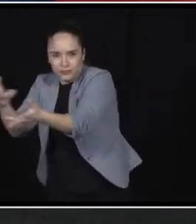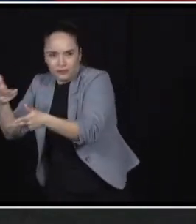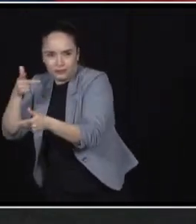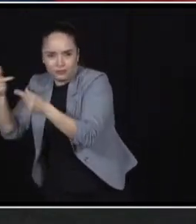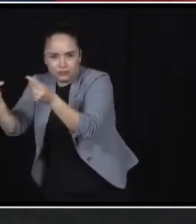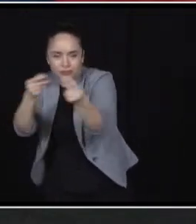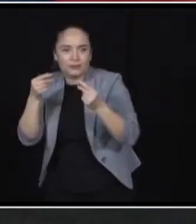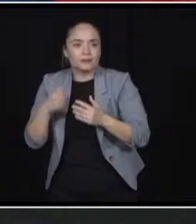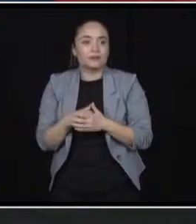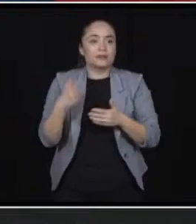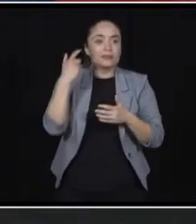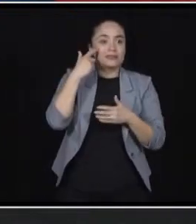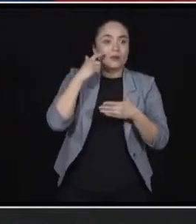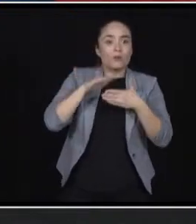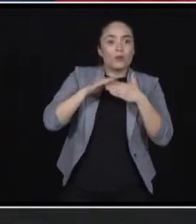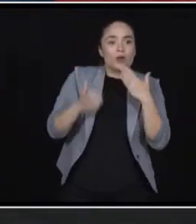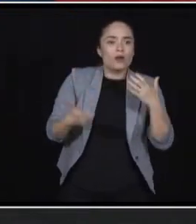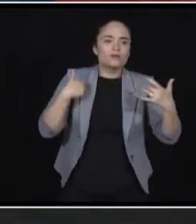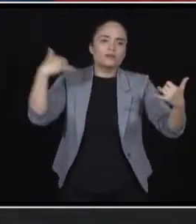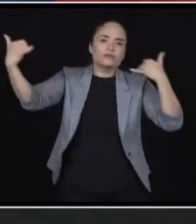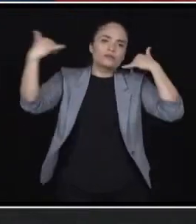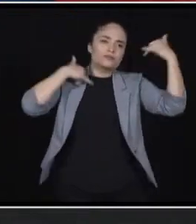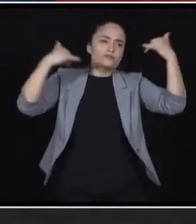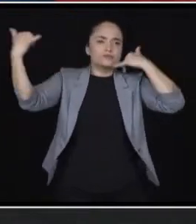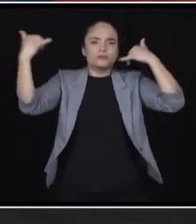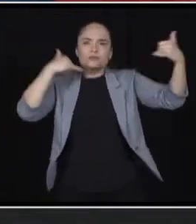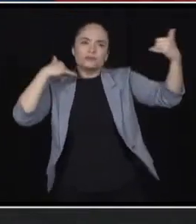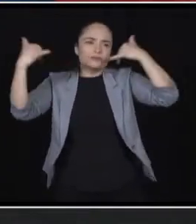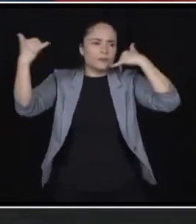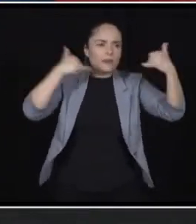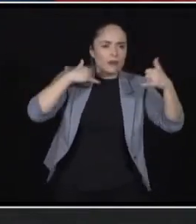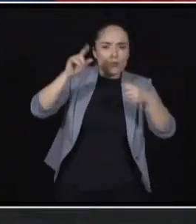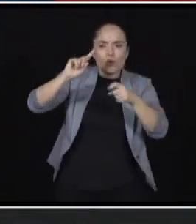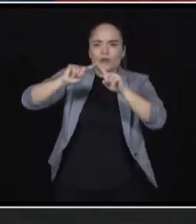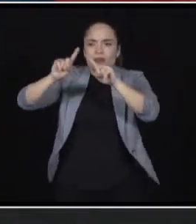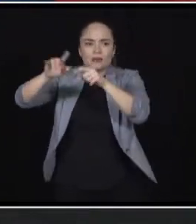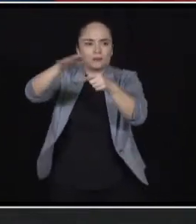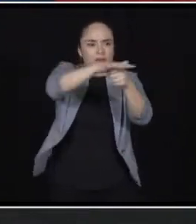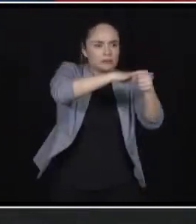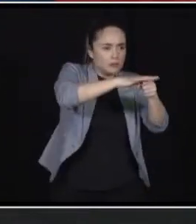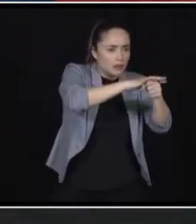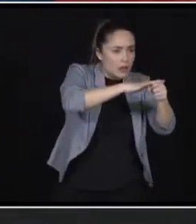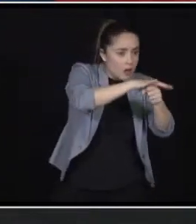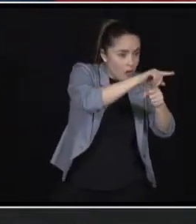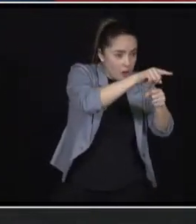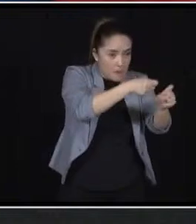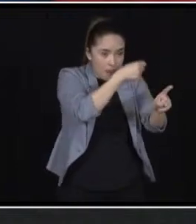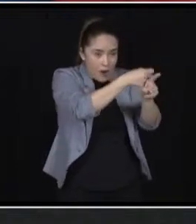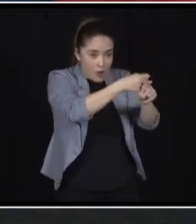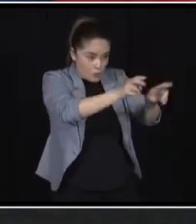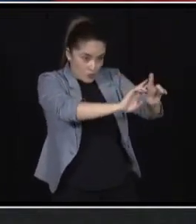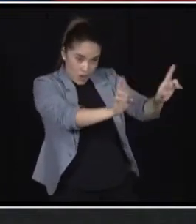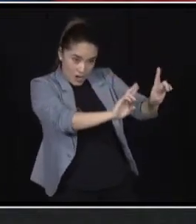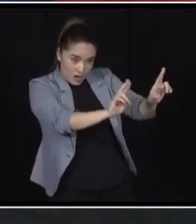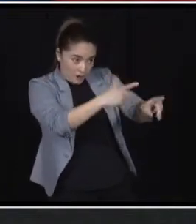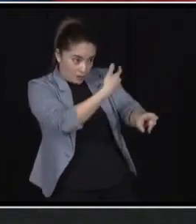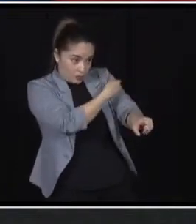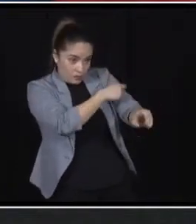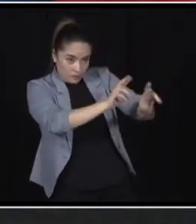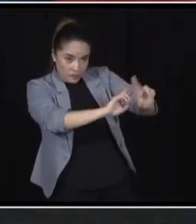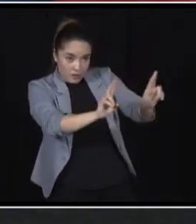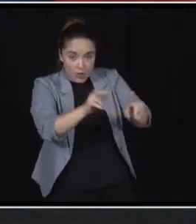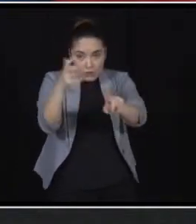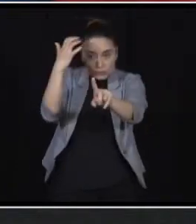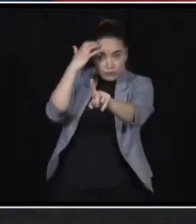areas, making sure that the public health units in those areas are prepared to go in there along with the hospitals, which they've